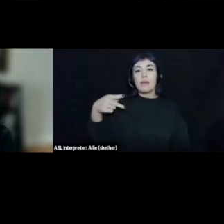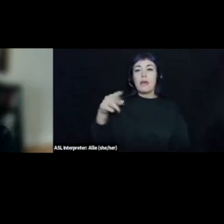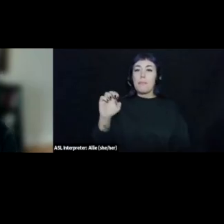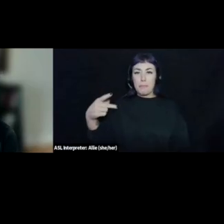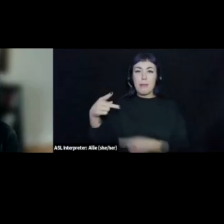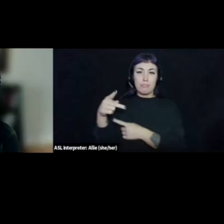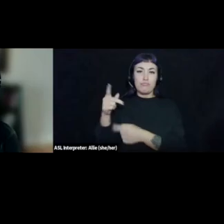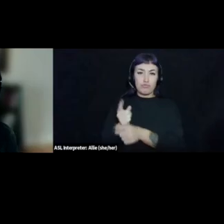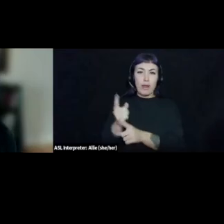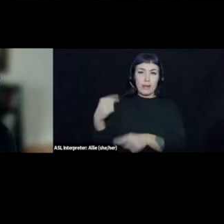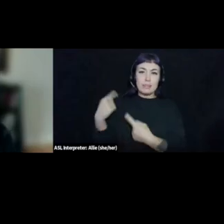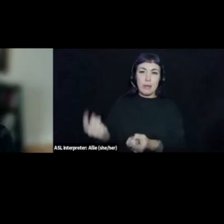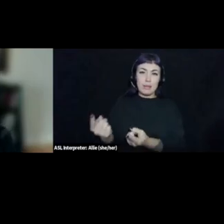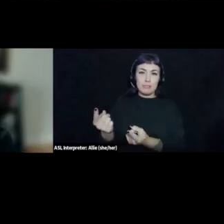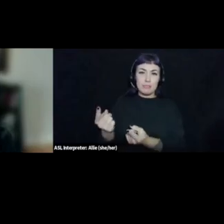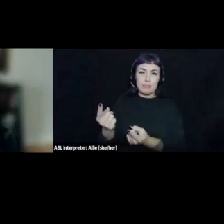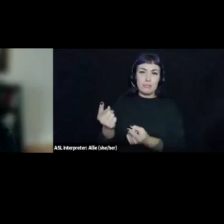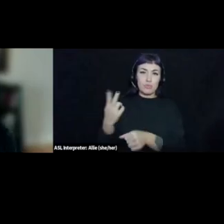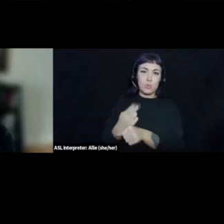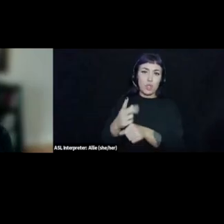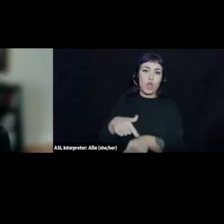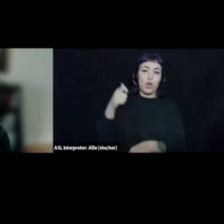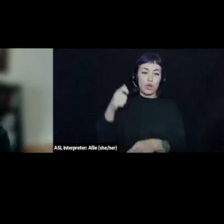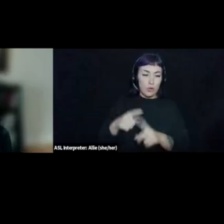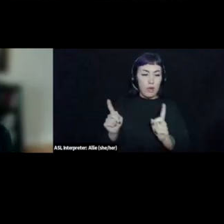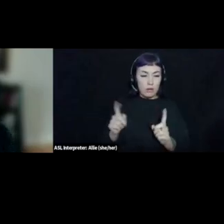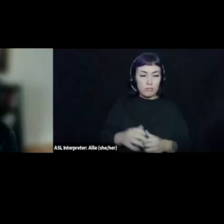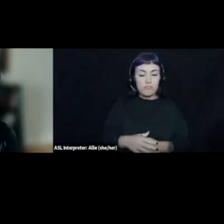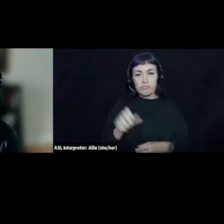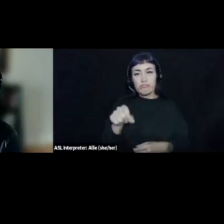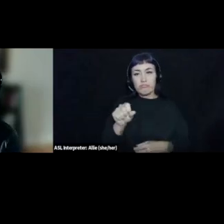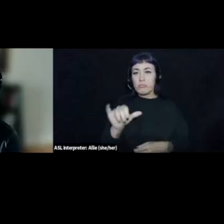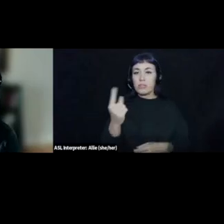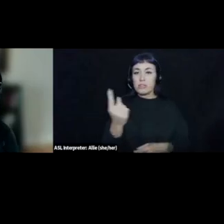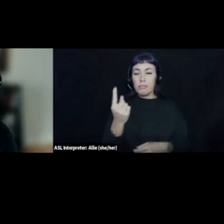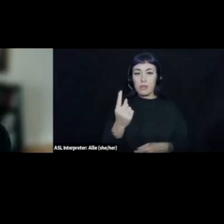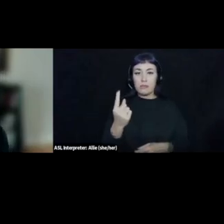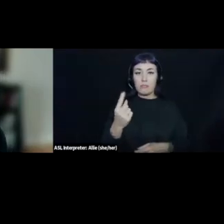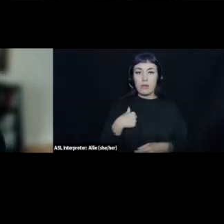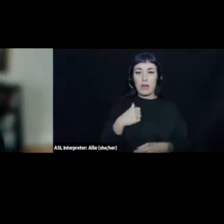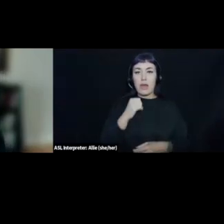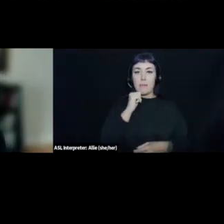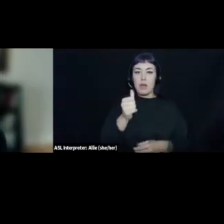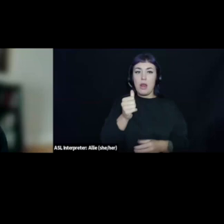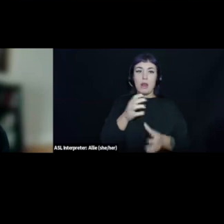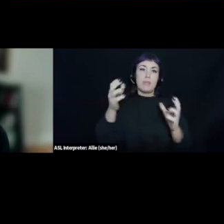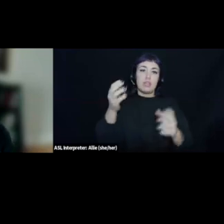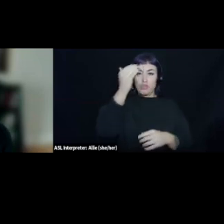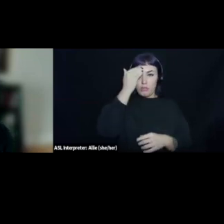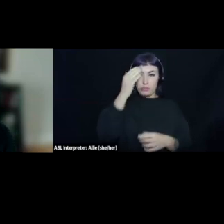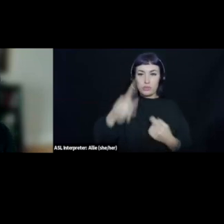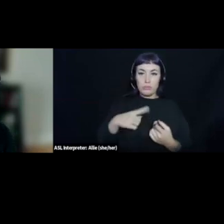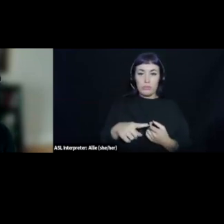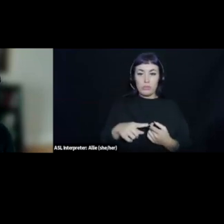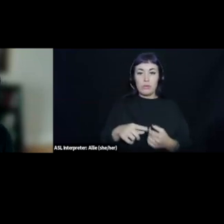DoxyPEP, you're right, has been in use longer, but yeah, that's something that I am not as knowledgeable on. One thing I will